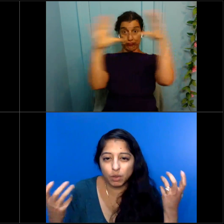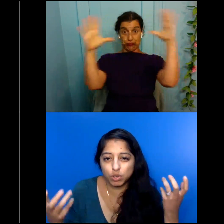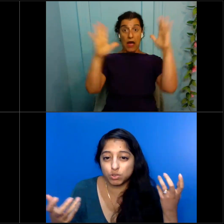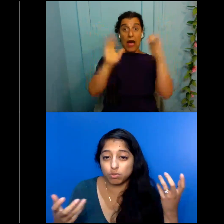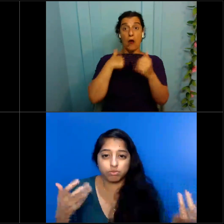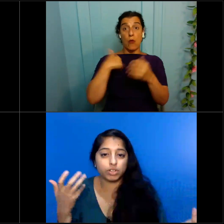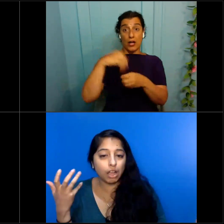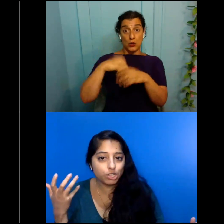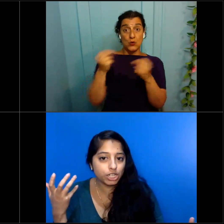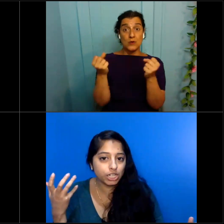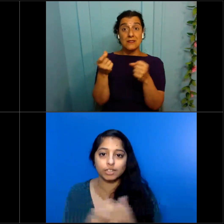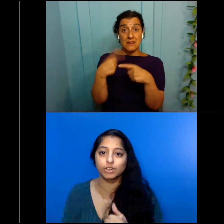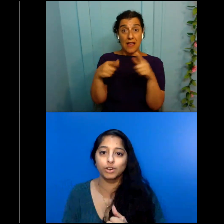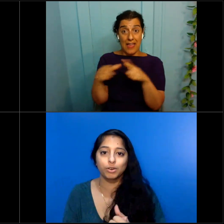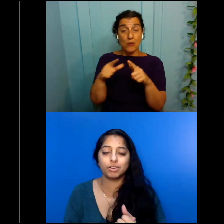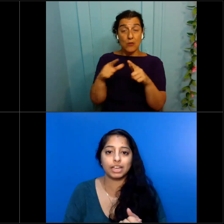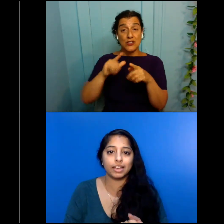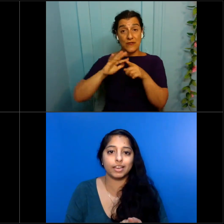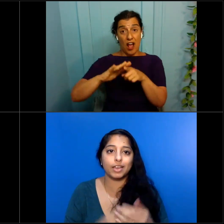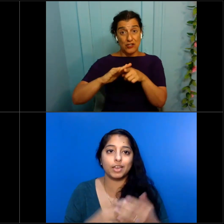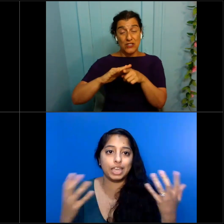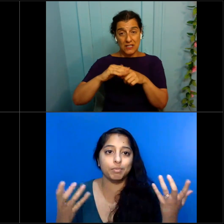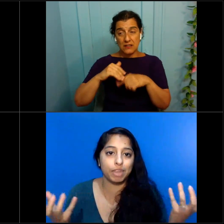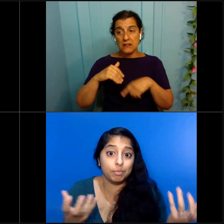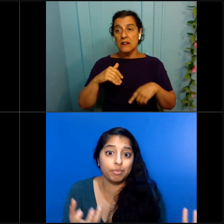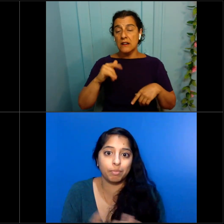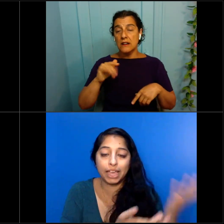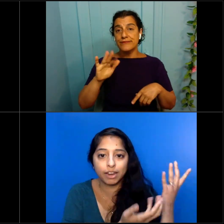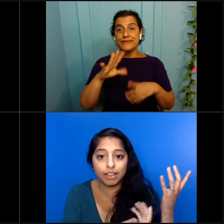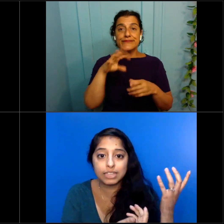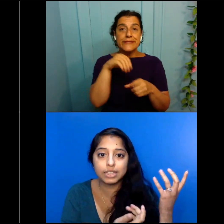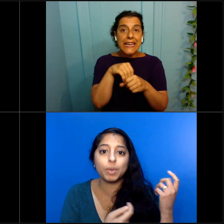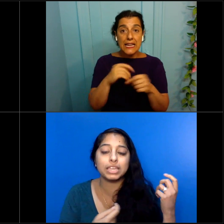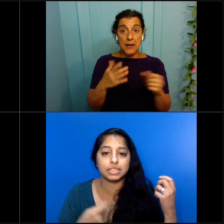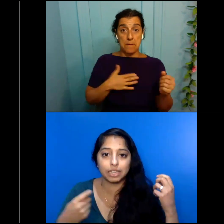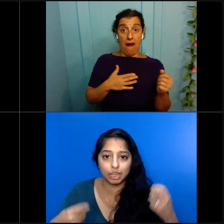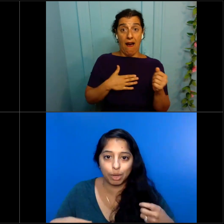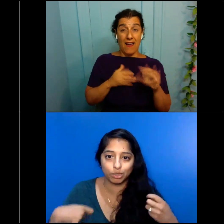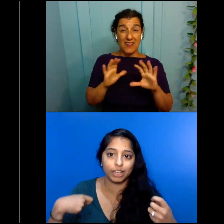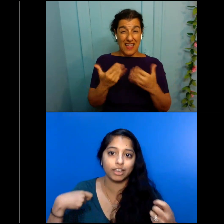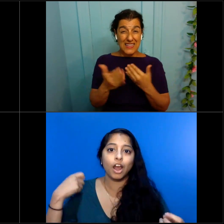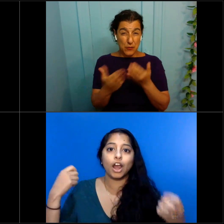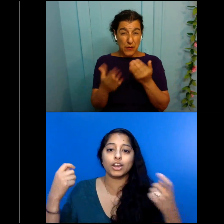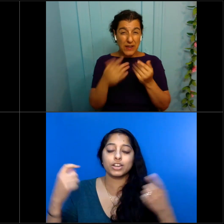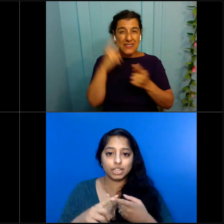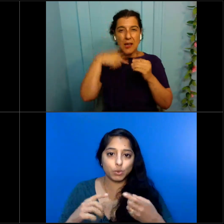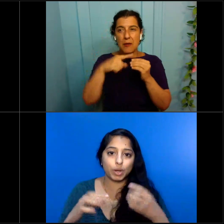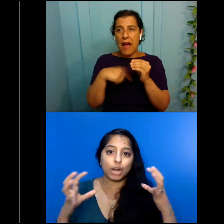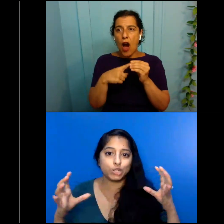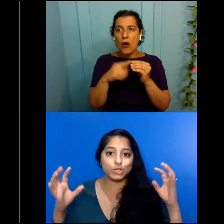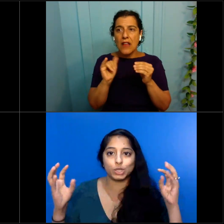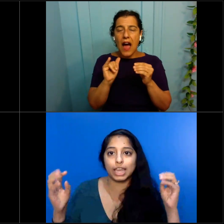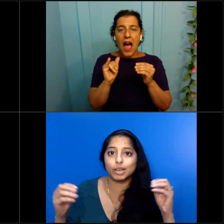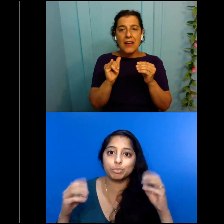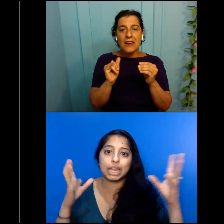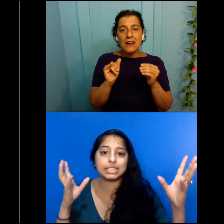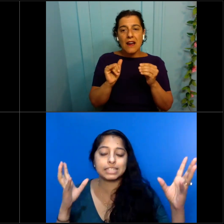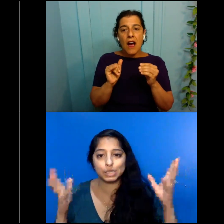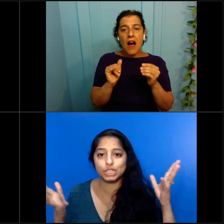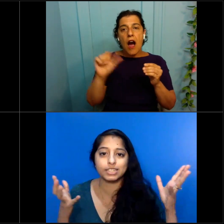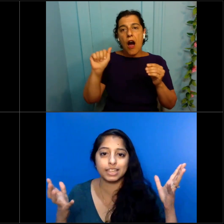like sign language phonology, you know, in my class anyway, is thinking about like articulatory pressures or